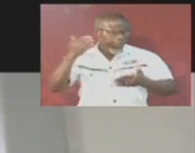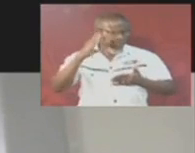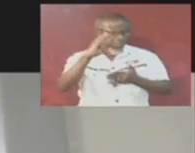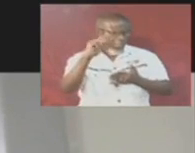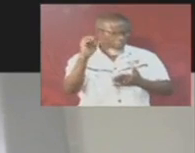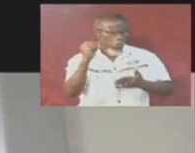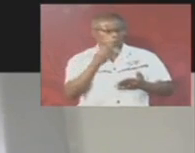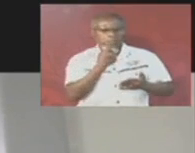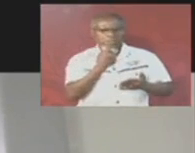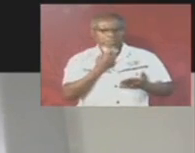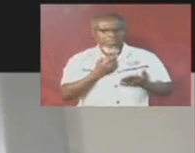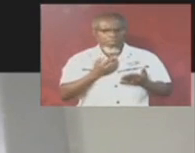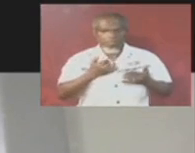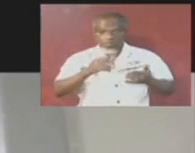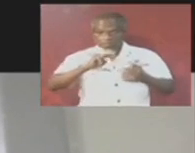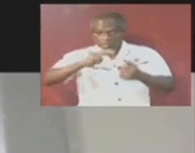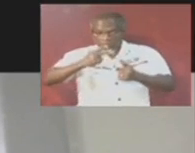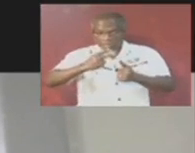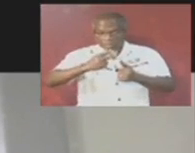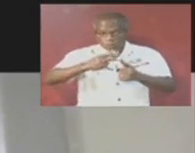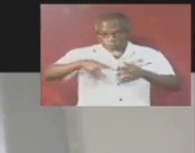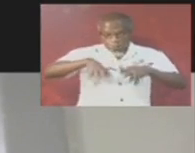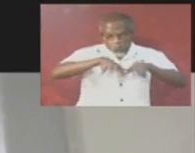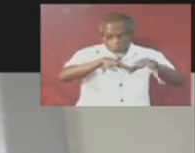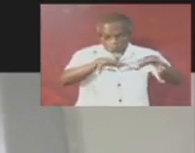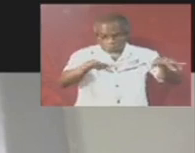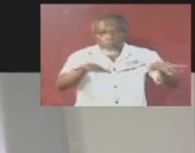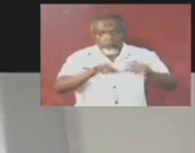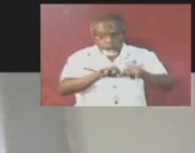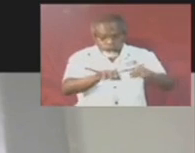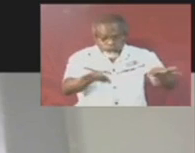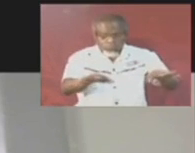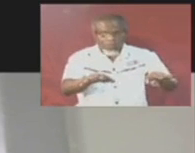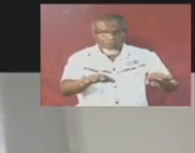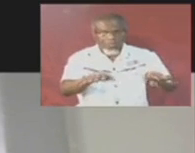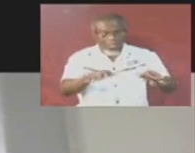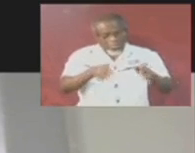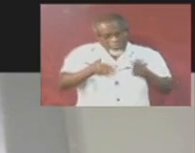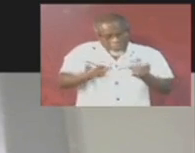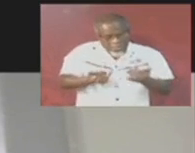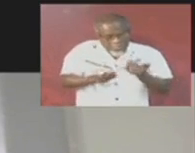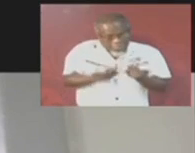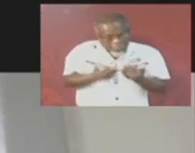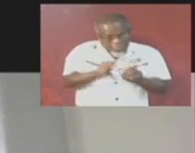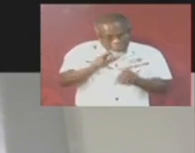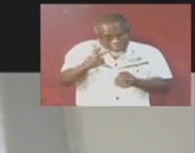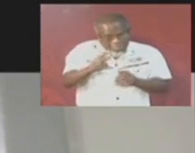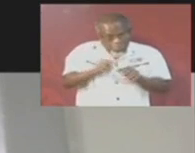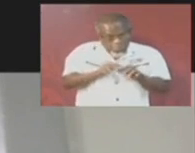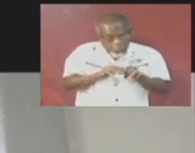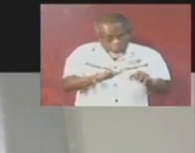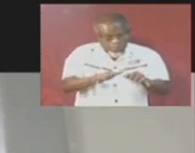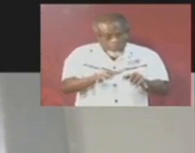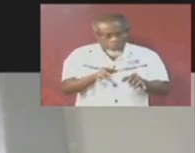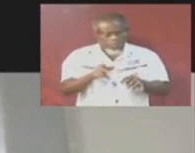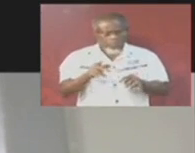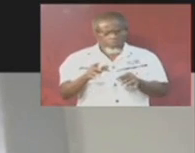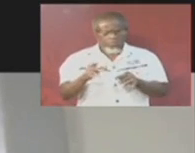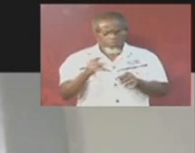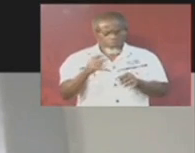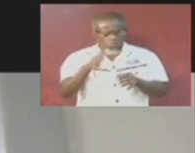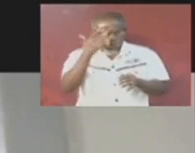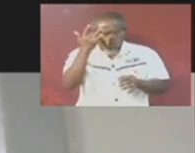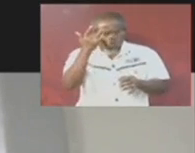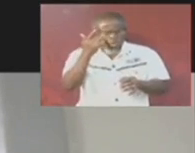second phase of infections, which has now trickled into this possibly third wave, was sparked by illegal immigration.